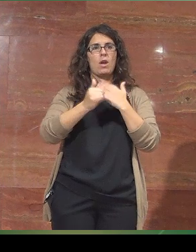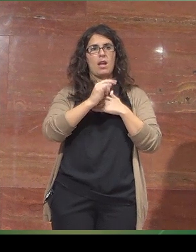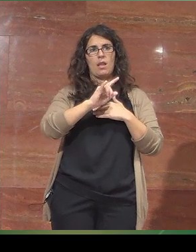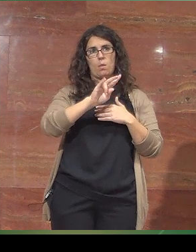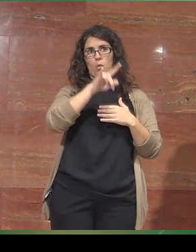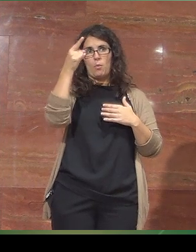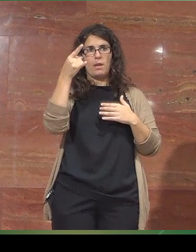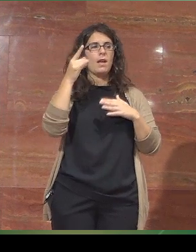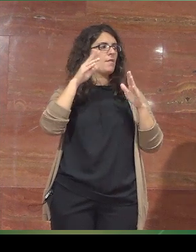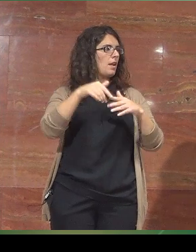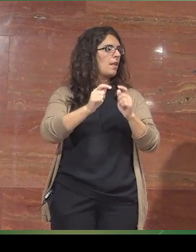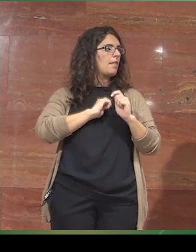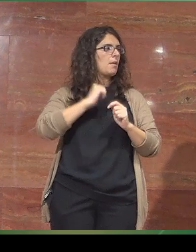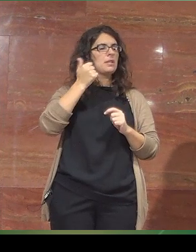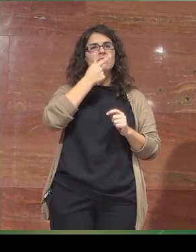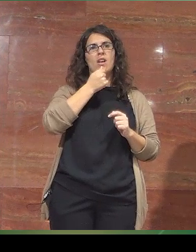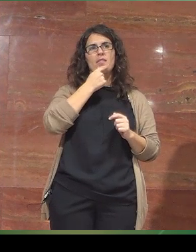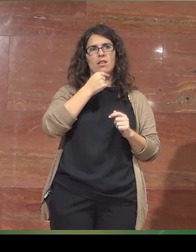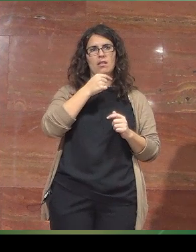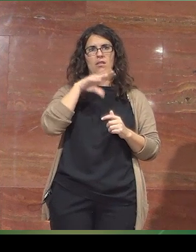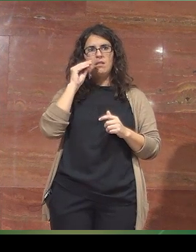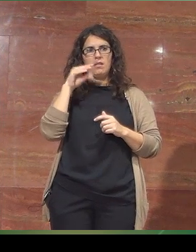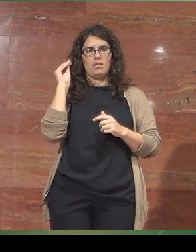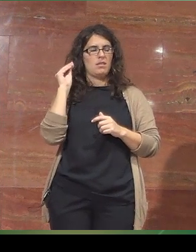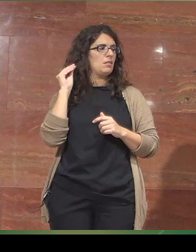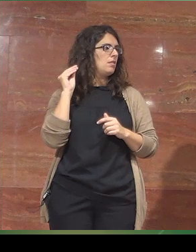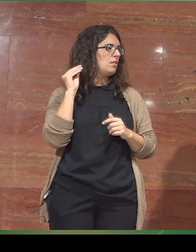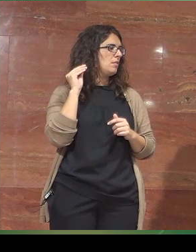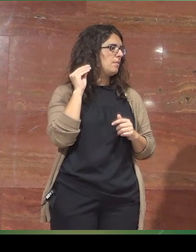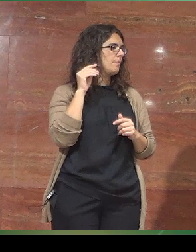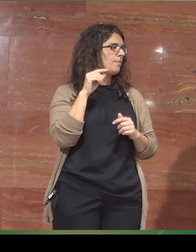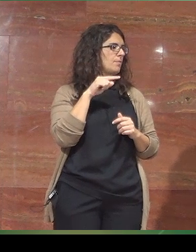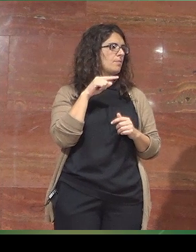as only when you have construction elements.